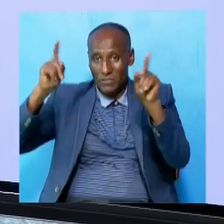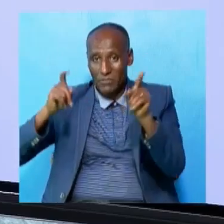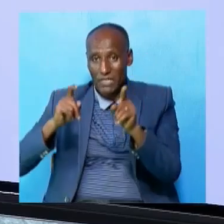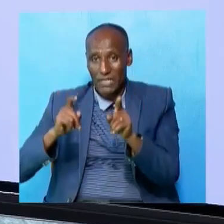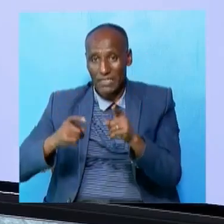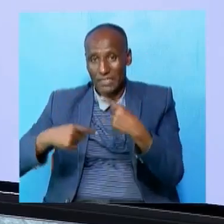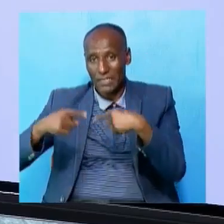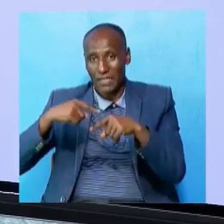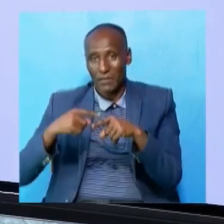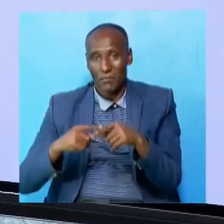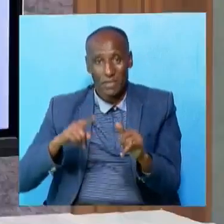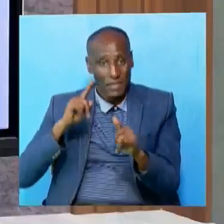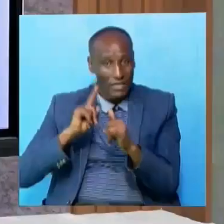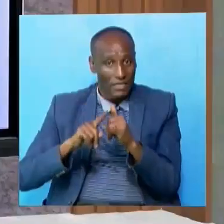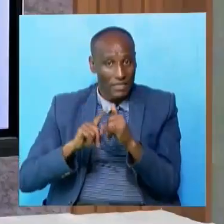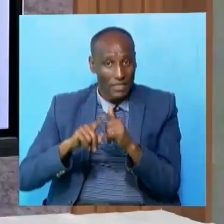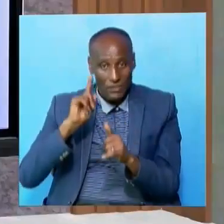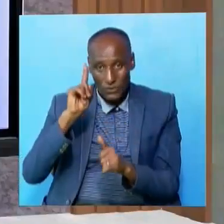last one,